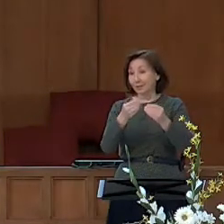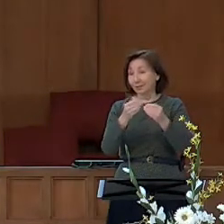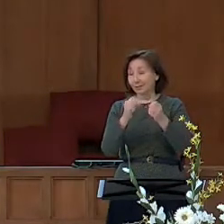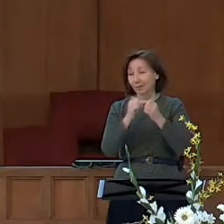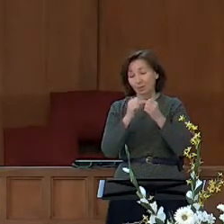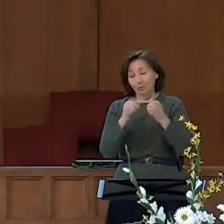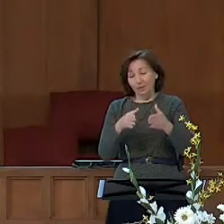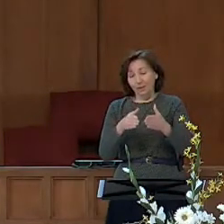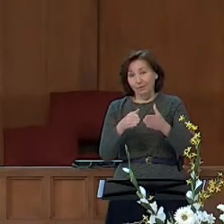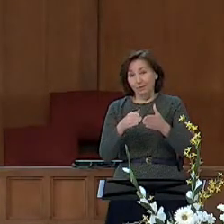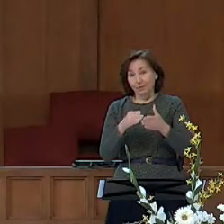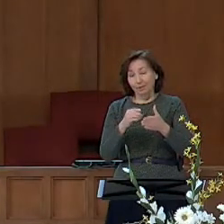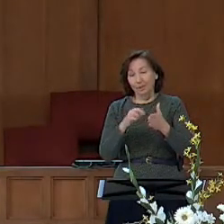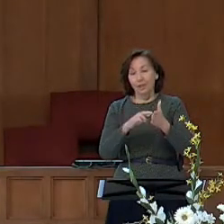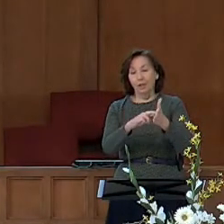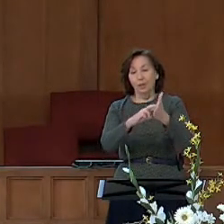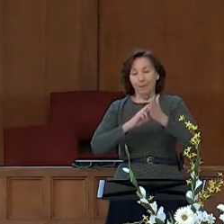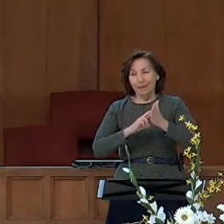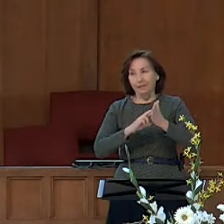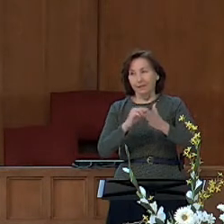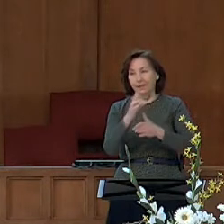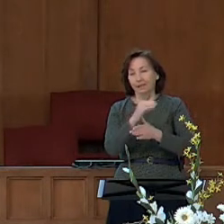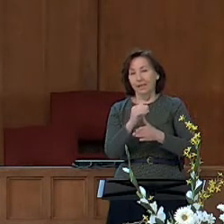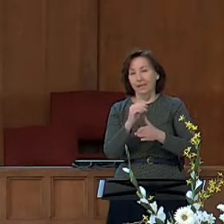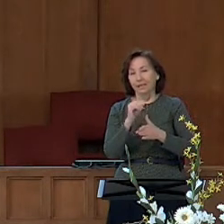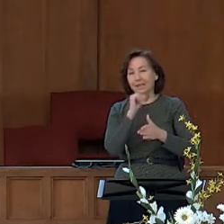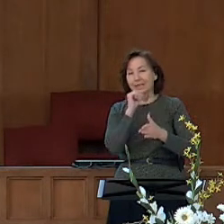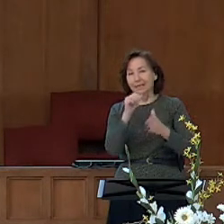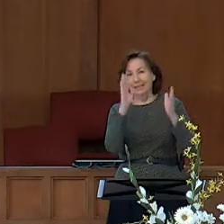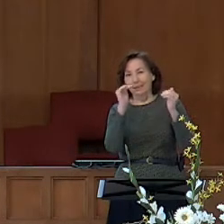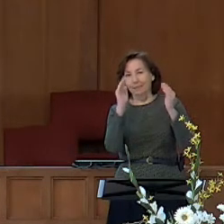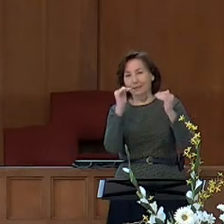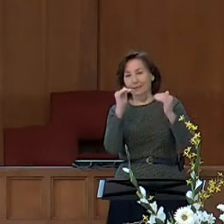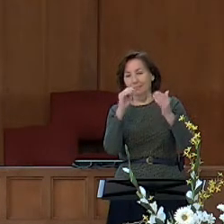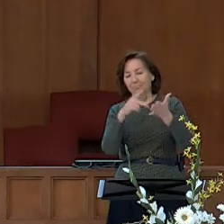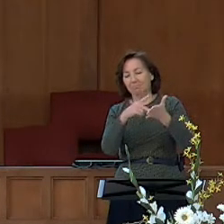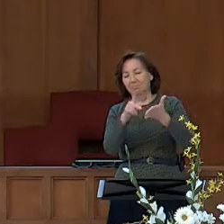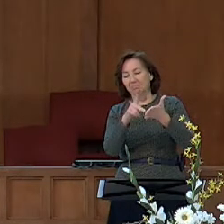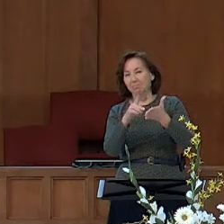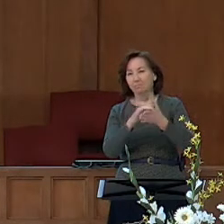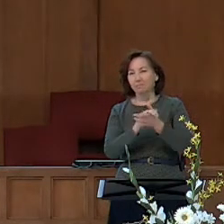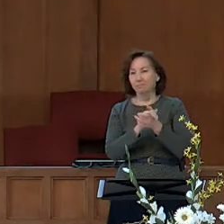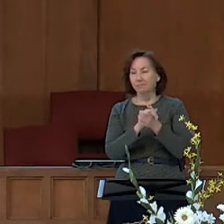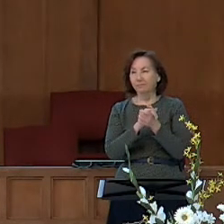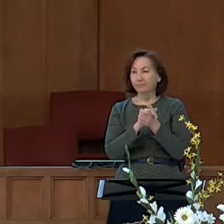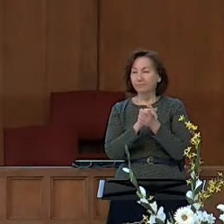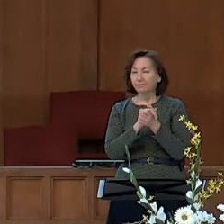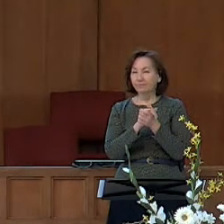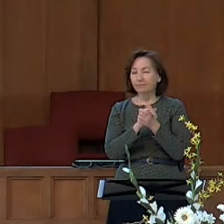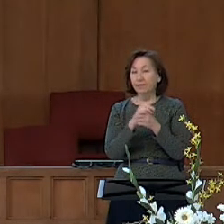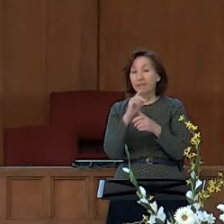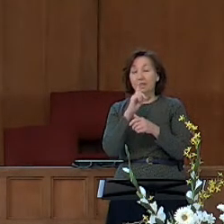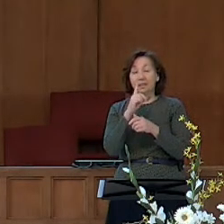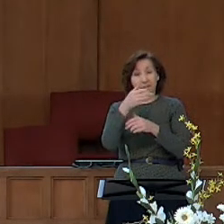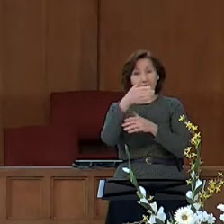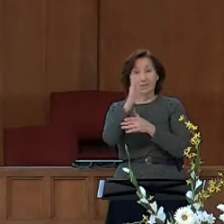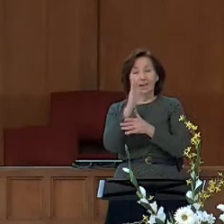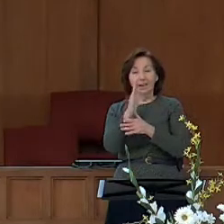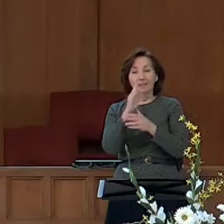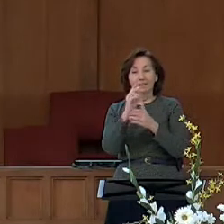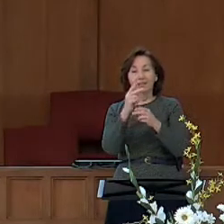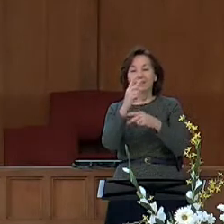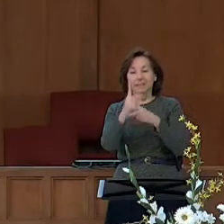without demanding and without expecting repayment. It is the God kind